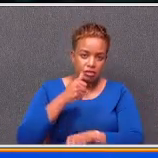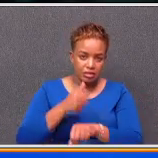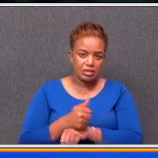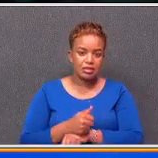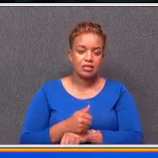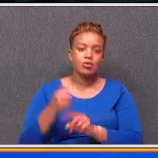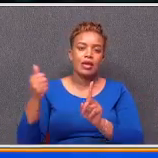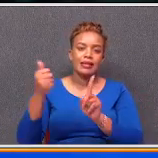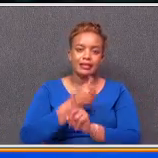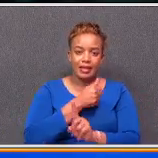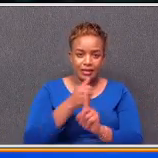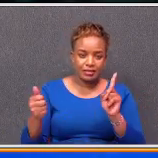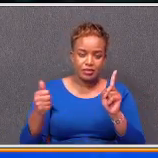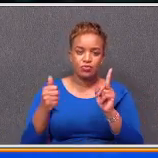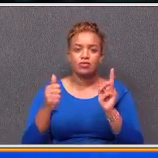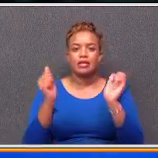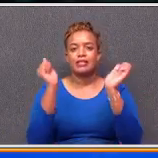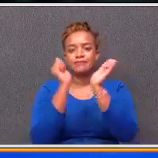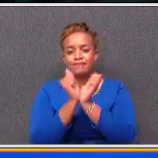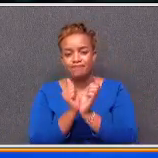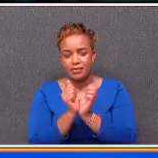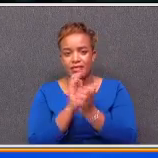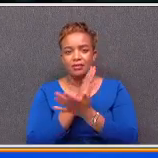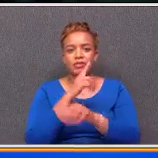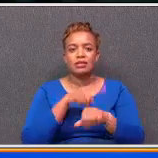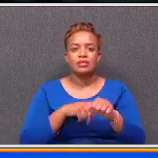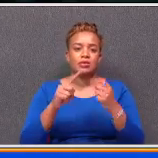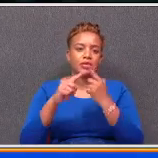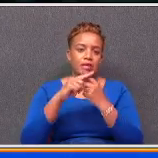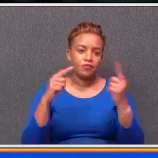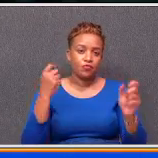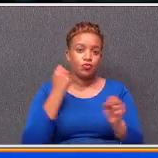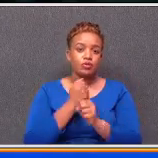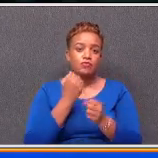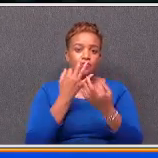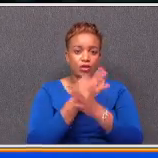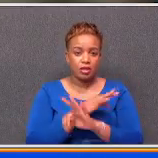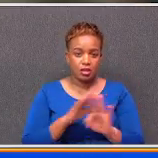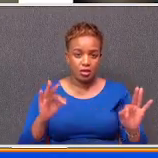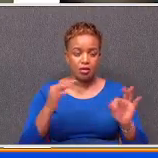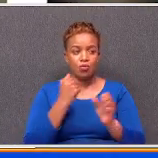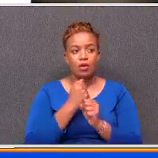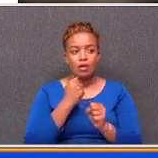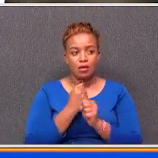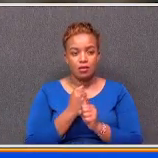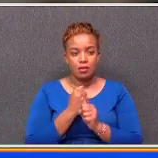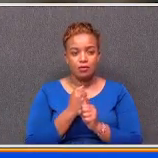attacked, you get jailed, you get killed for doing free work. At least give us some love.